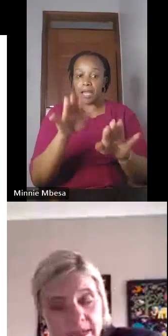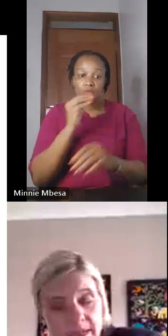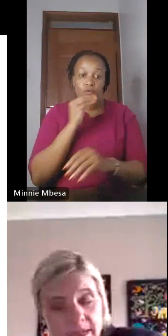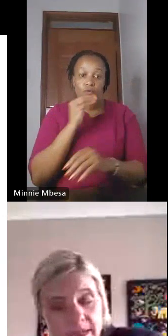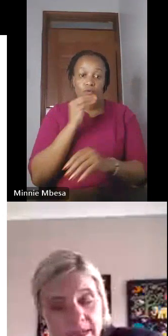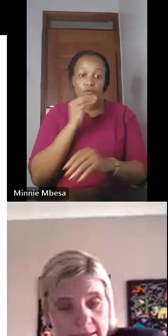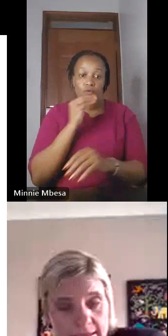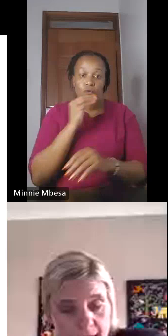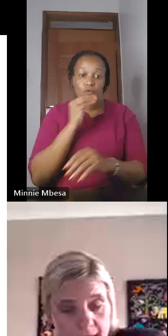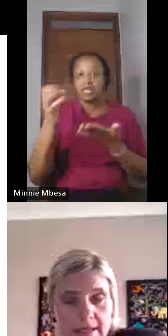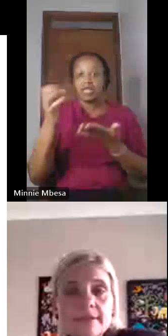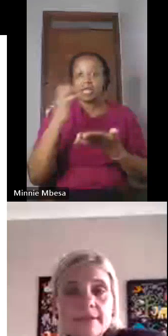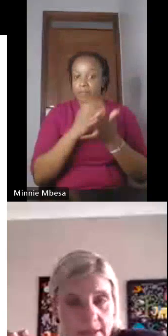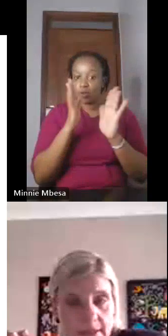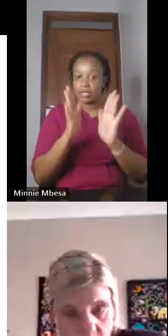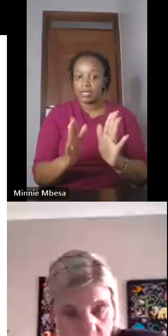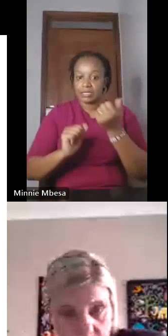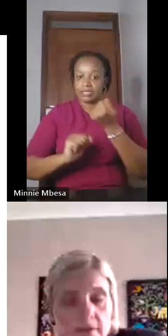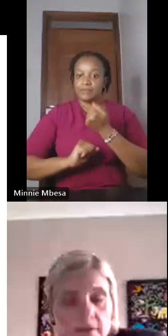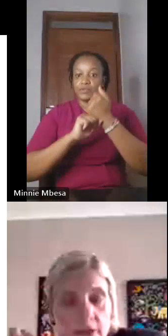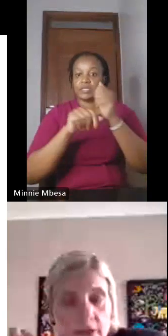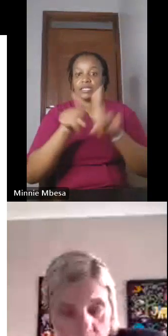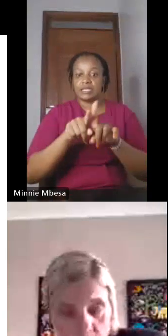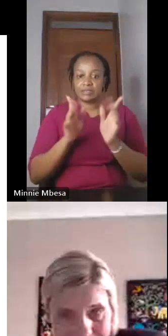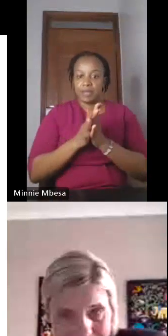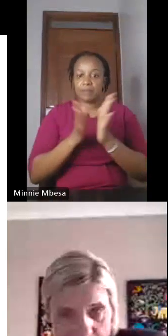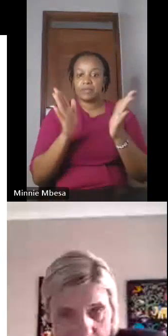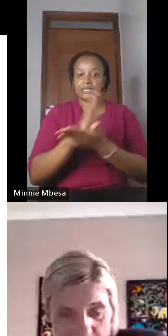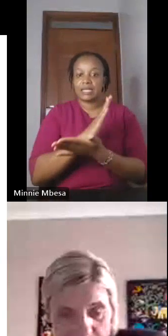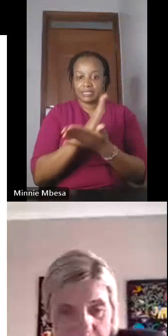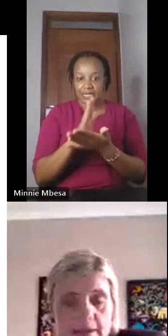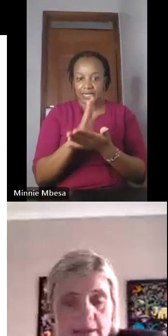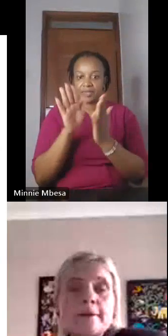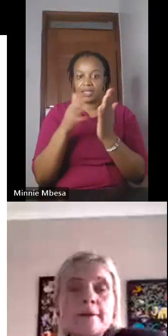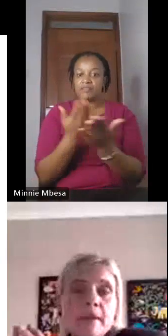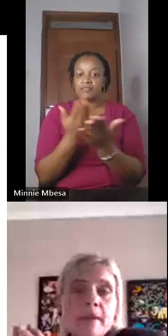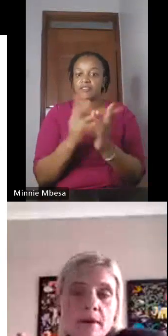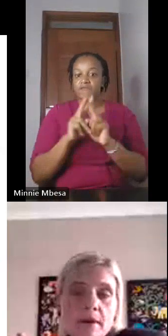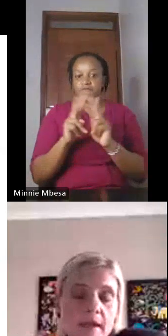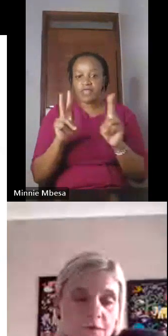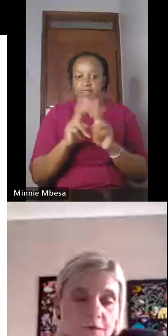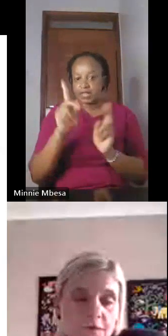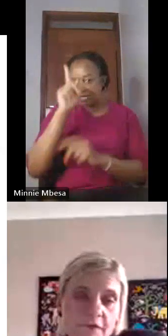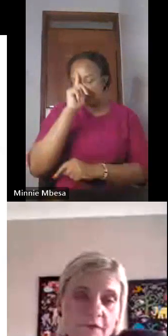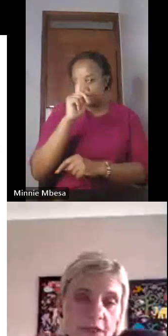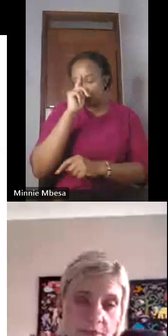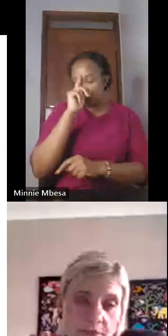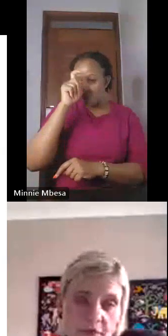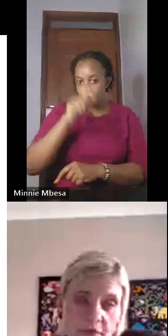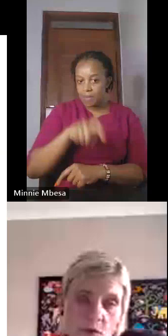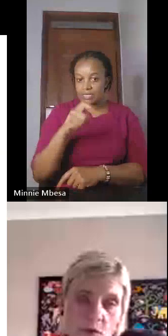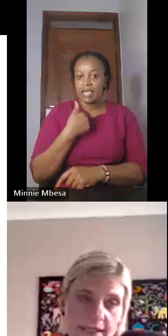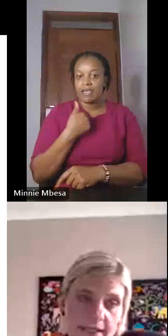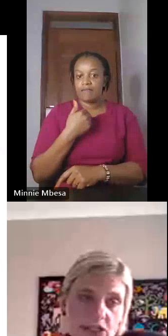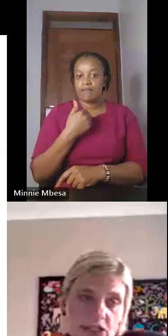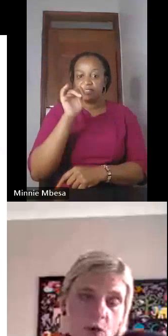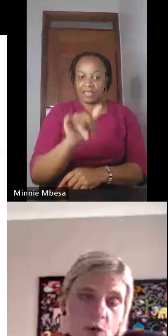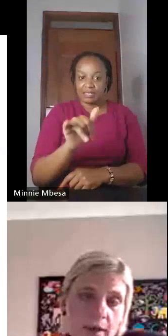a public sector applicant is critical. You must have that. However, if you are from a